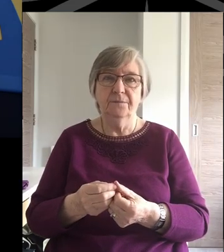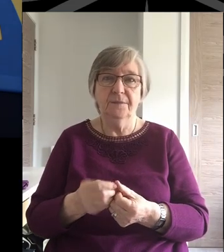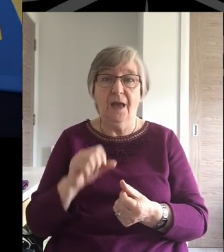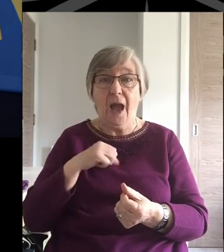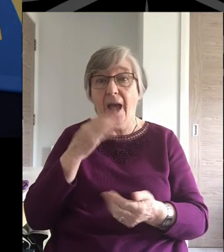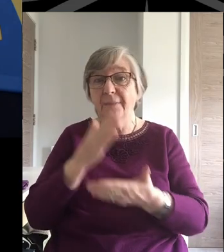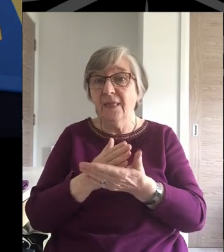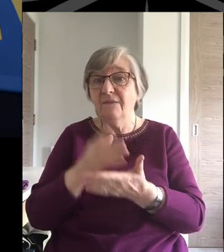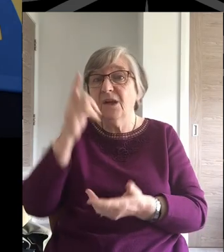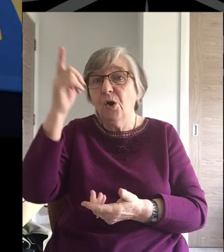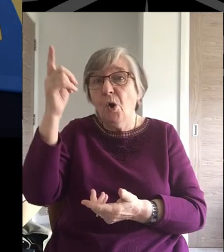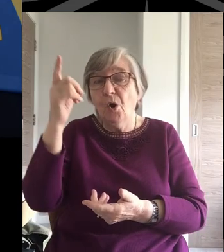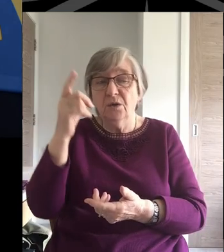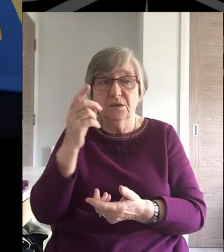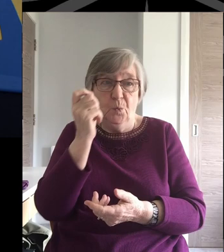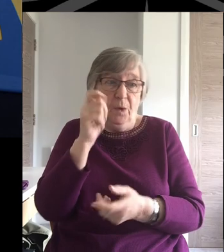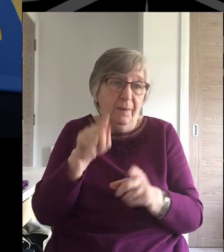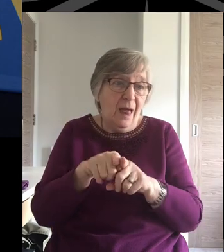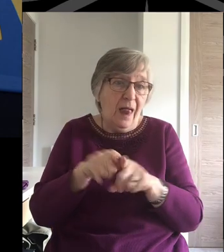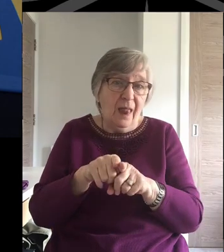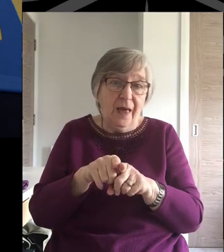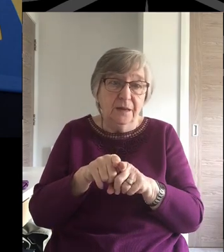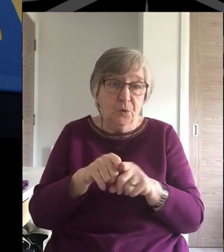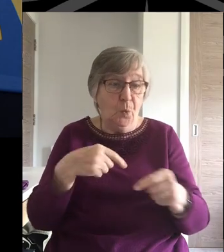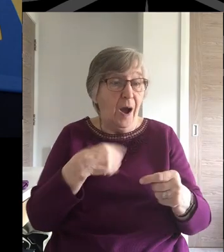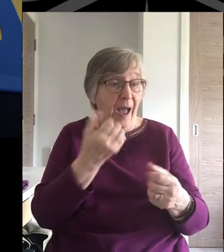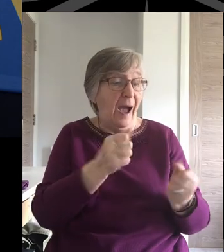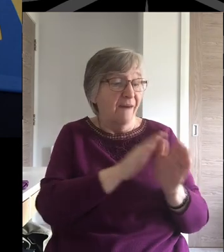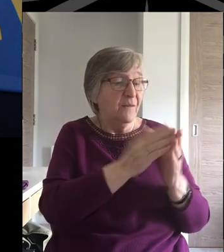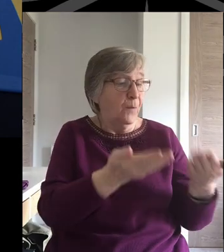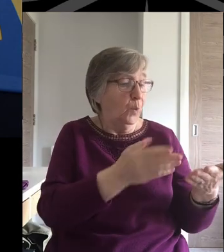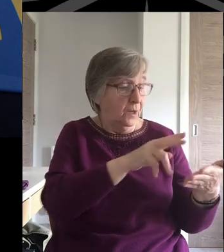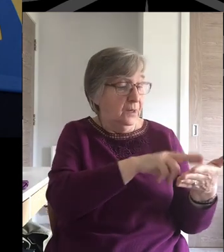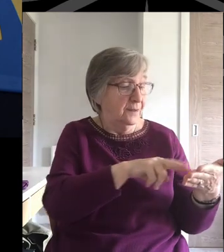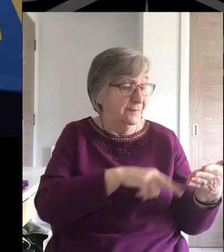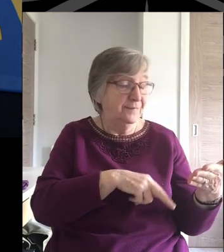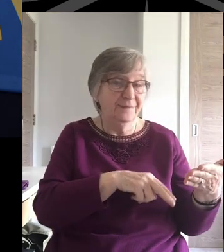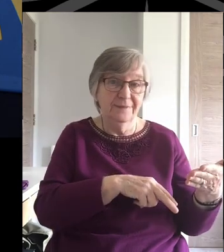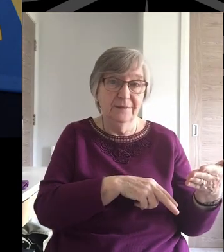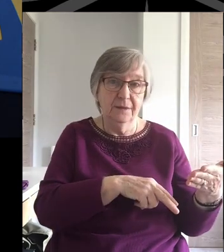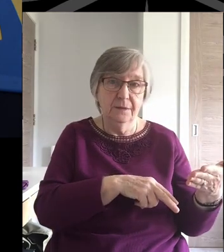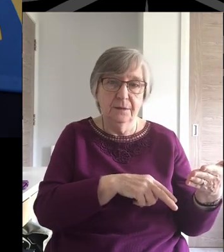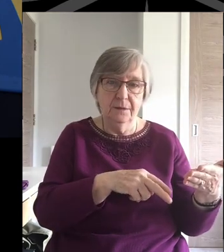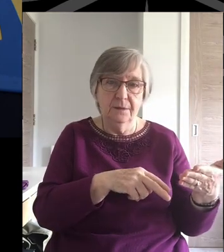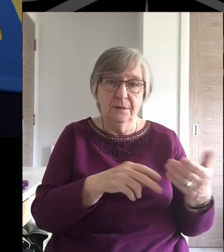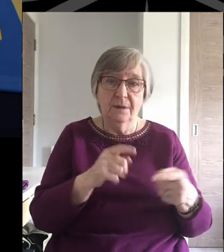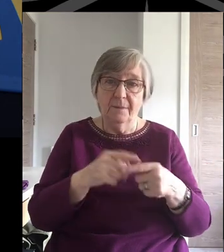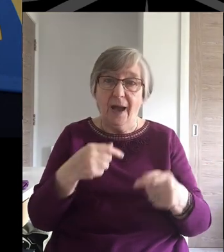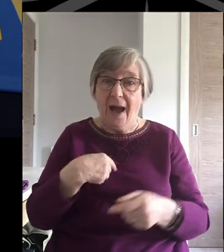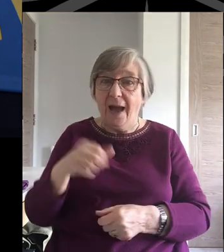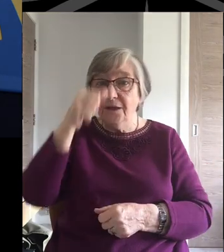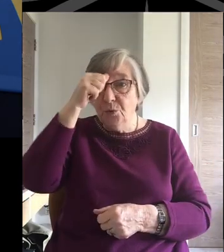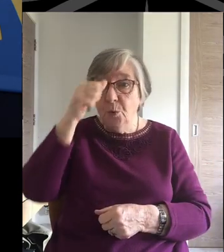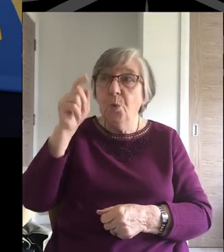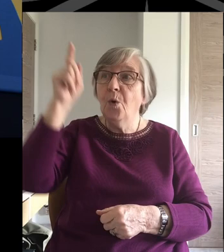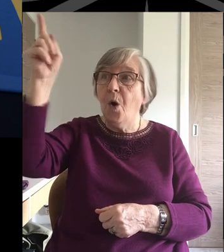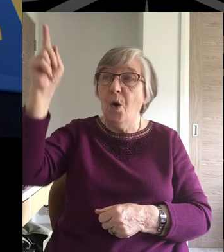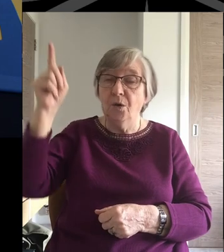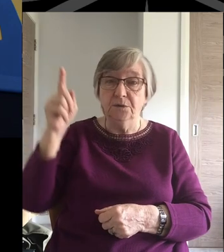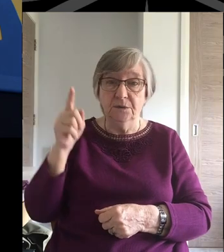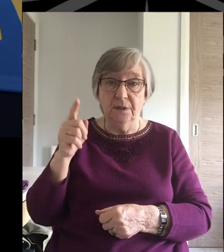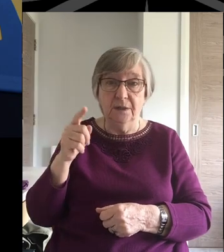I believe in God is a bit like, I've got this cookery book. I know God. I have received the Spirit